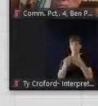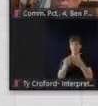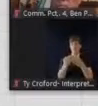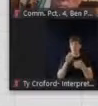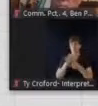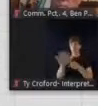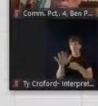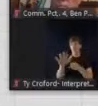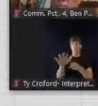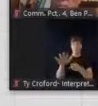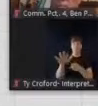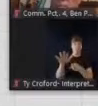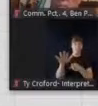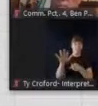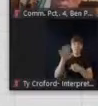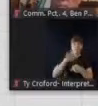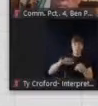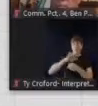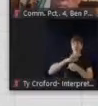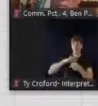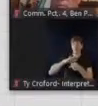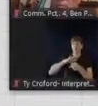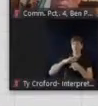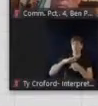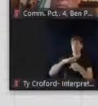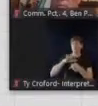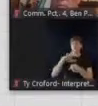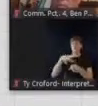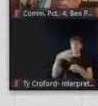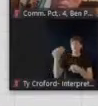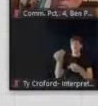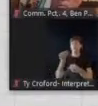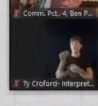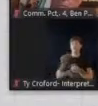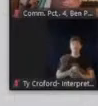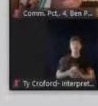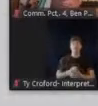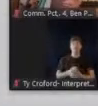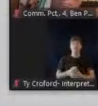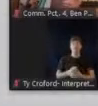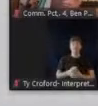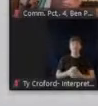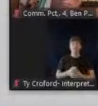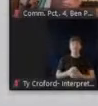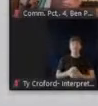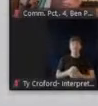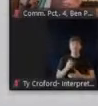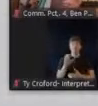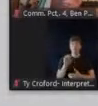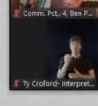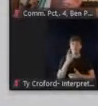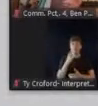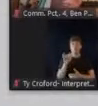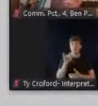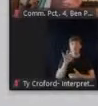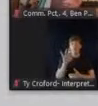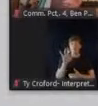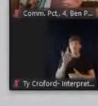areas outside outside the incorporated cities. Yes, sir. So with the